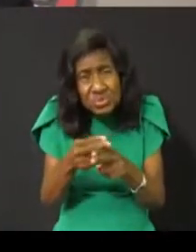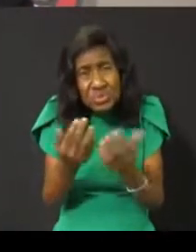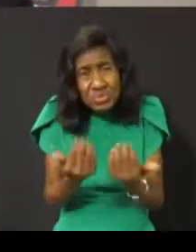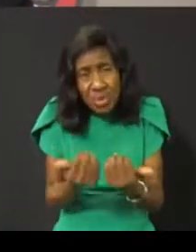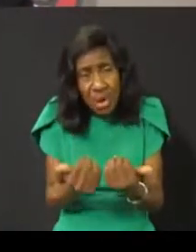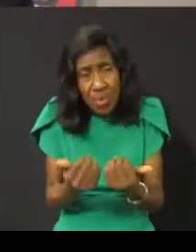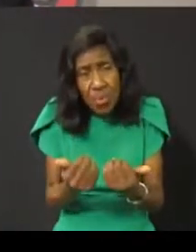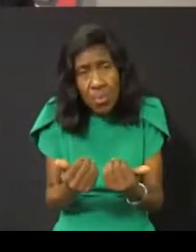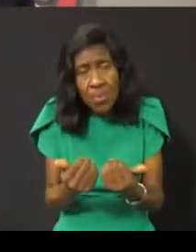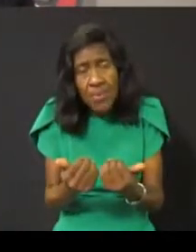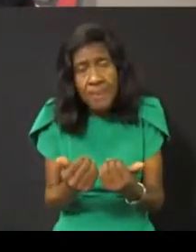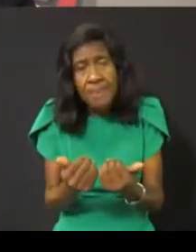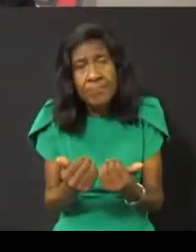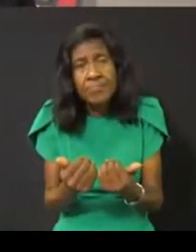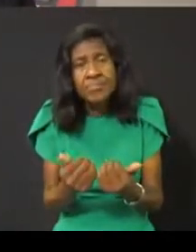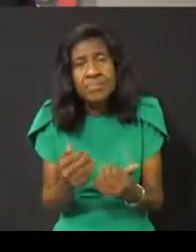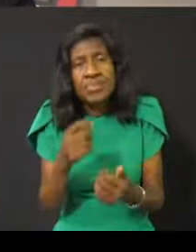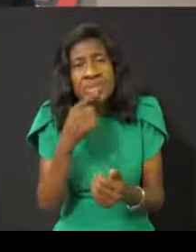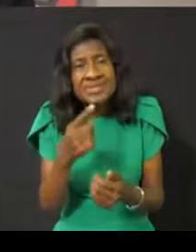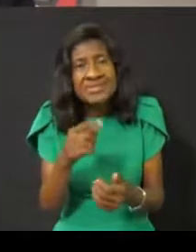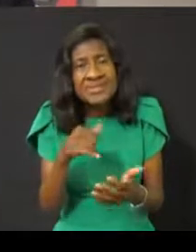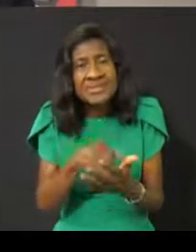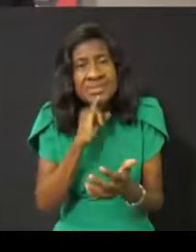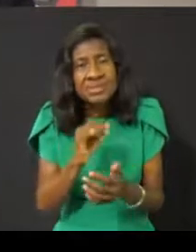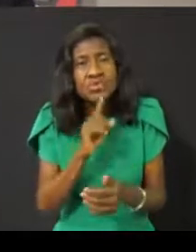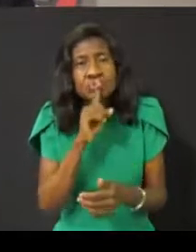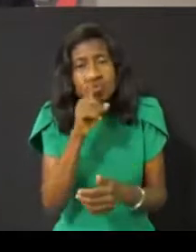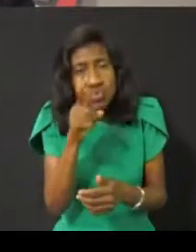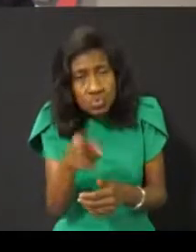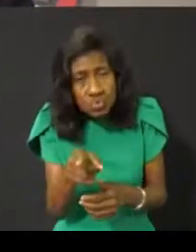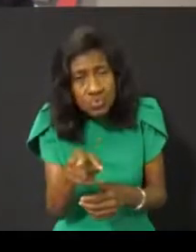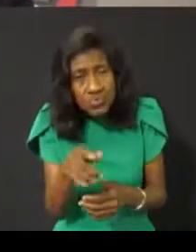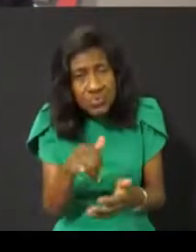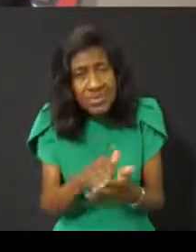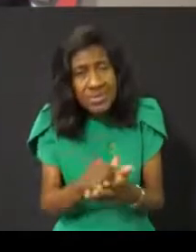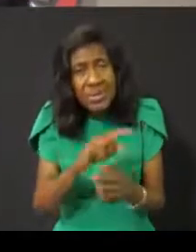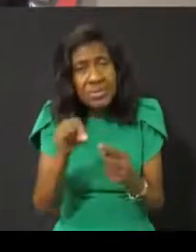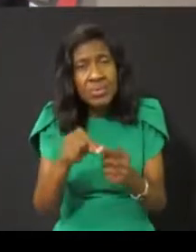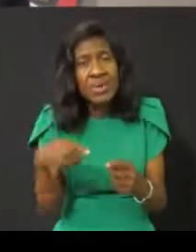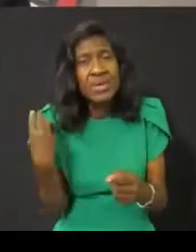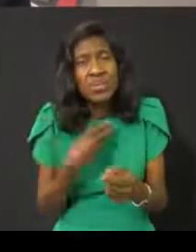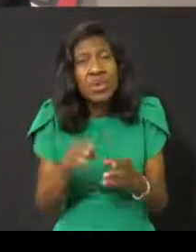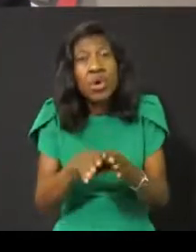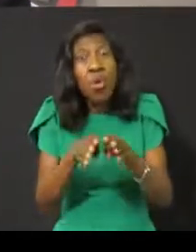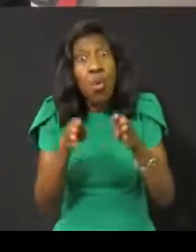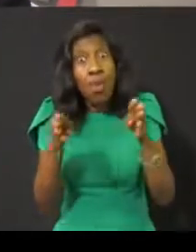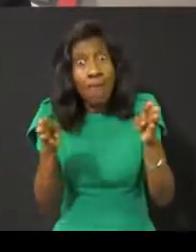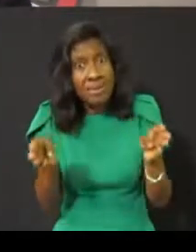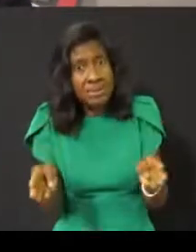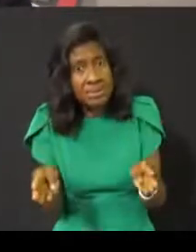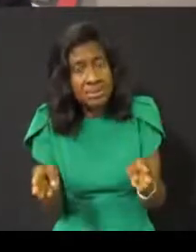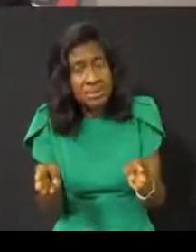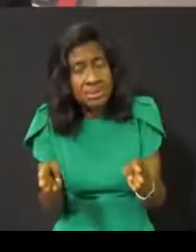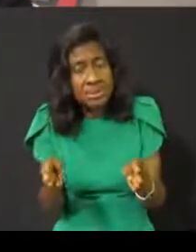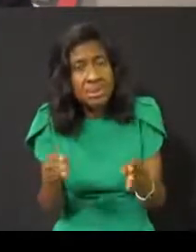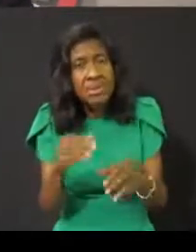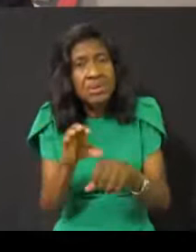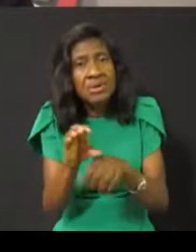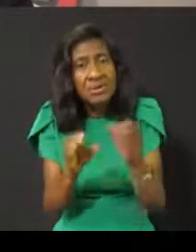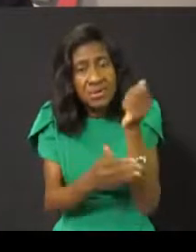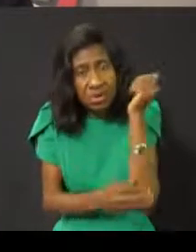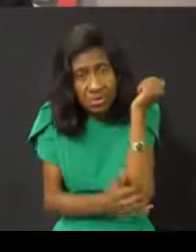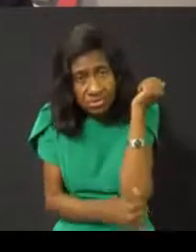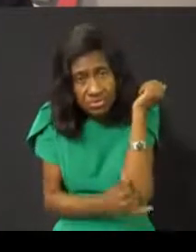anticipated. It's also true that with reopening comes increased travel,